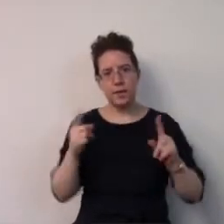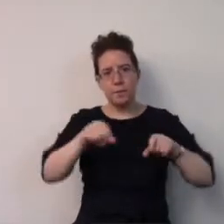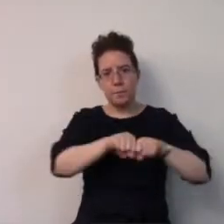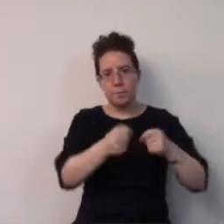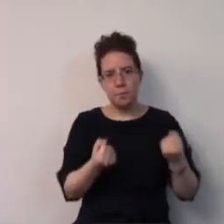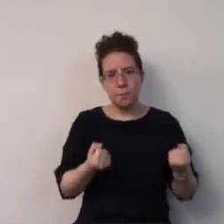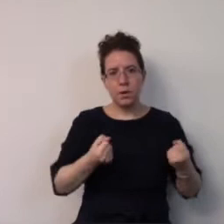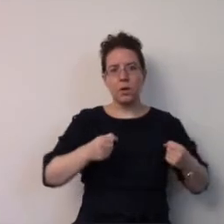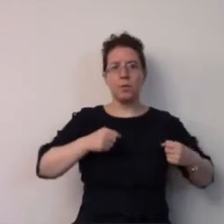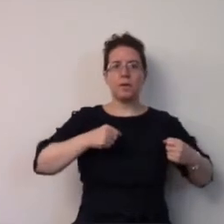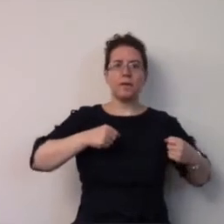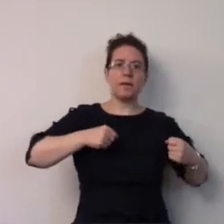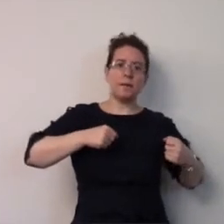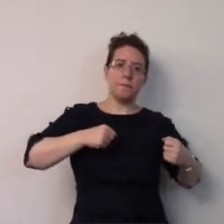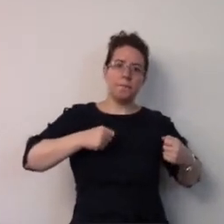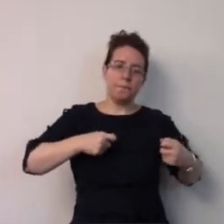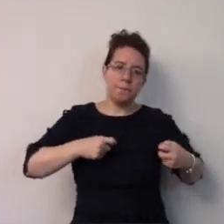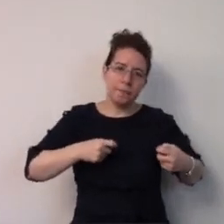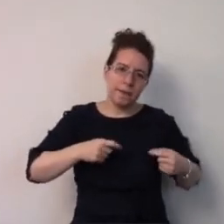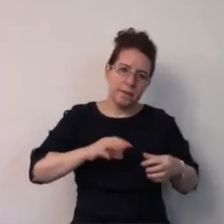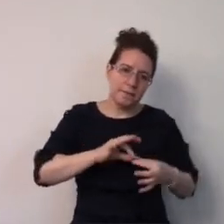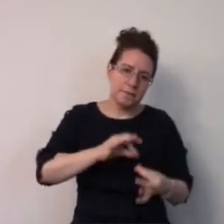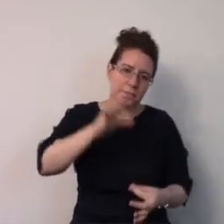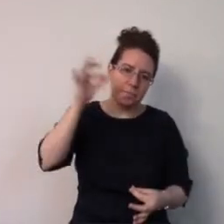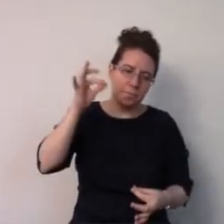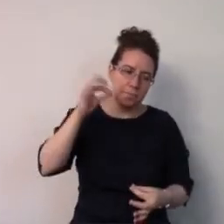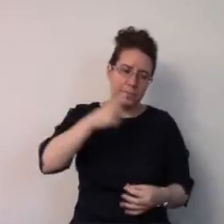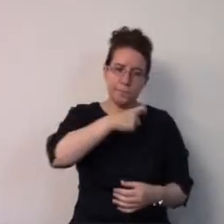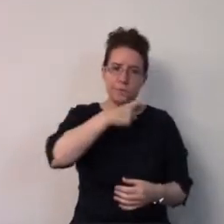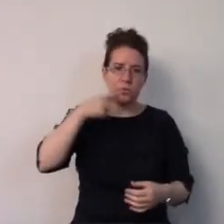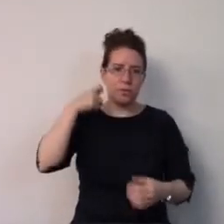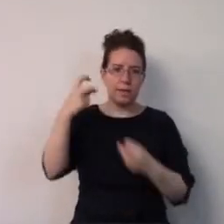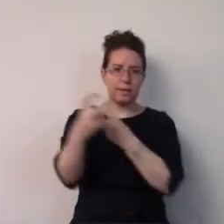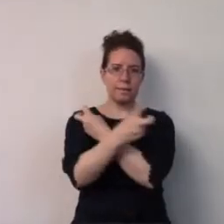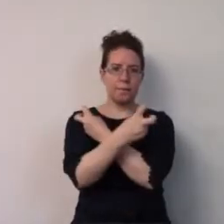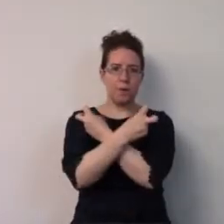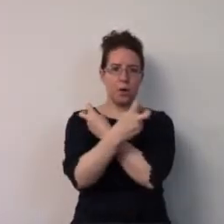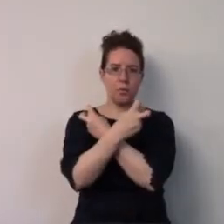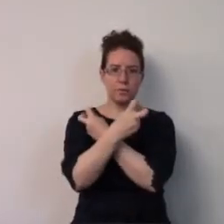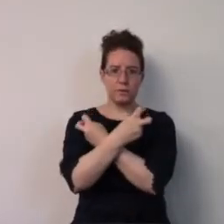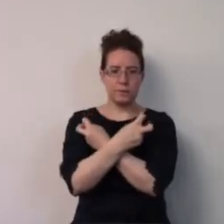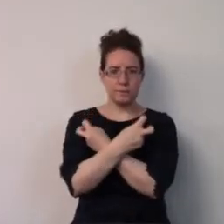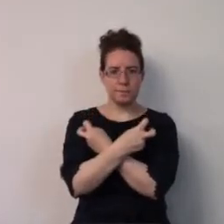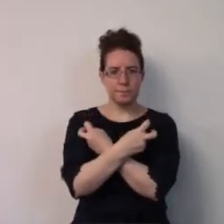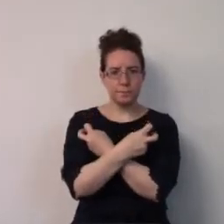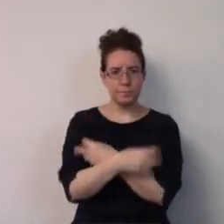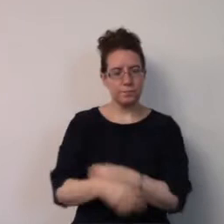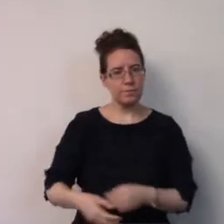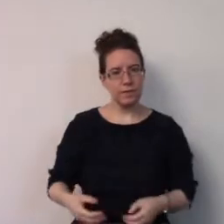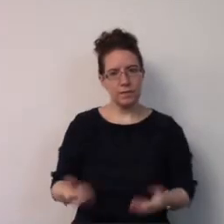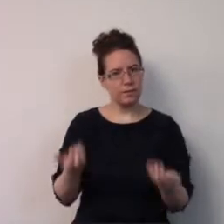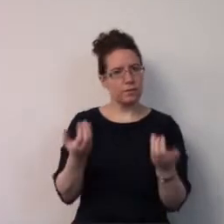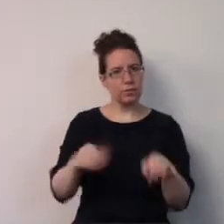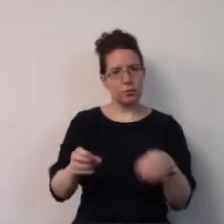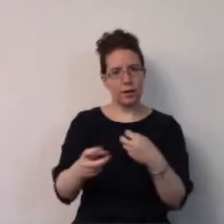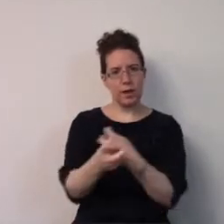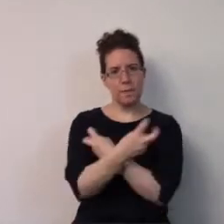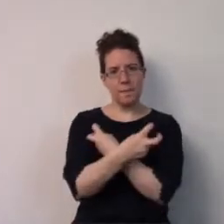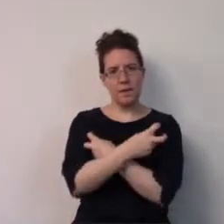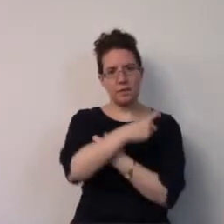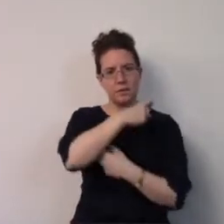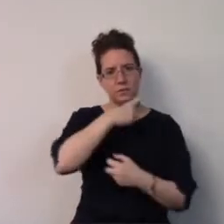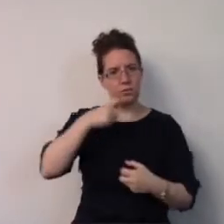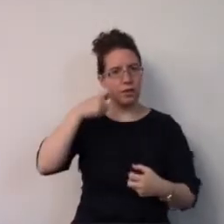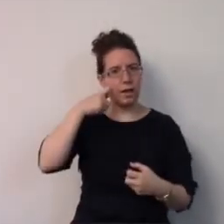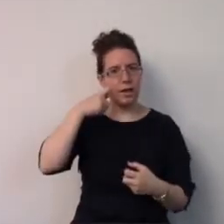bones. You don't want your bones drying up because right. then come right. more fragile right. and easily broken.